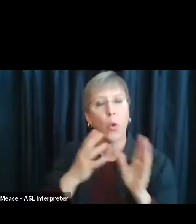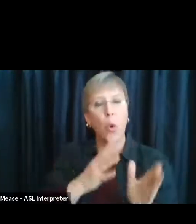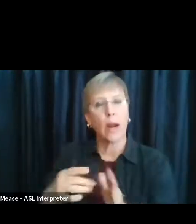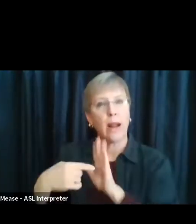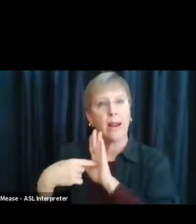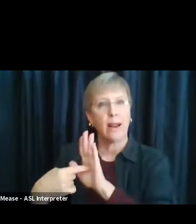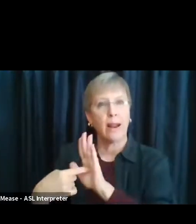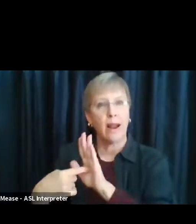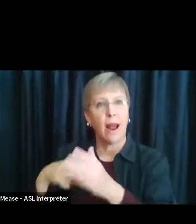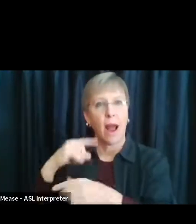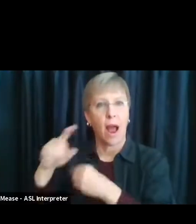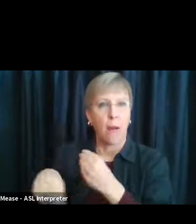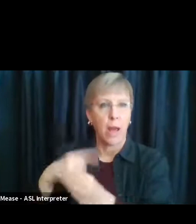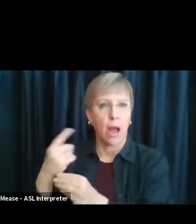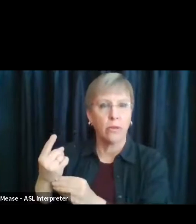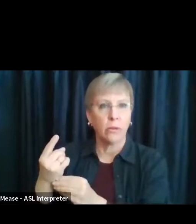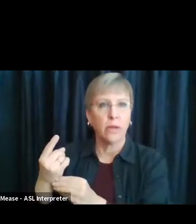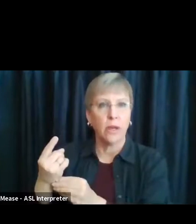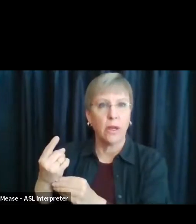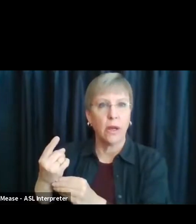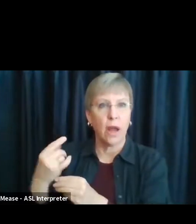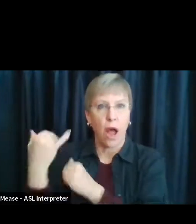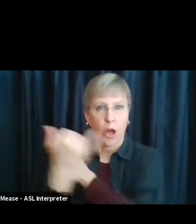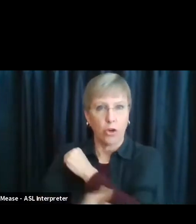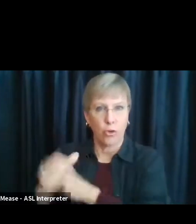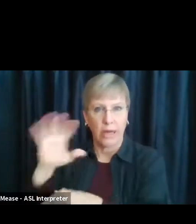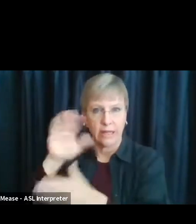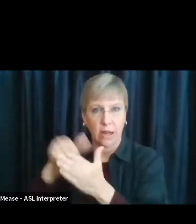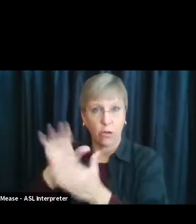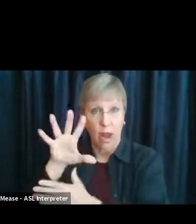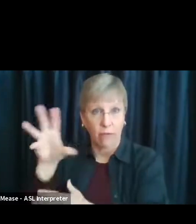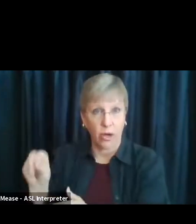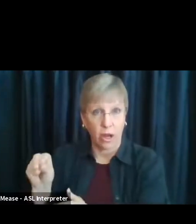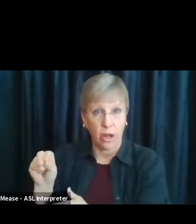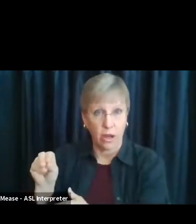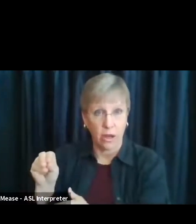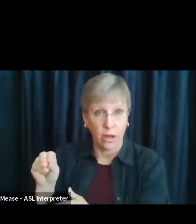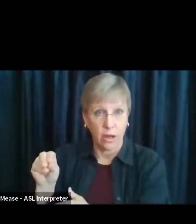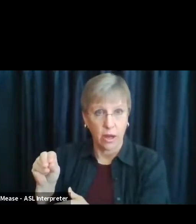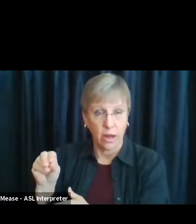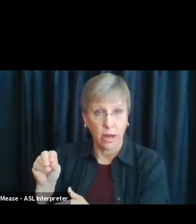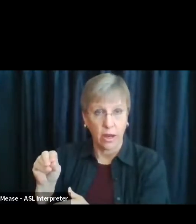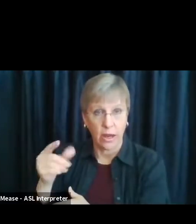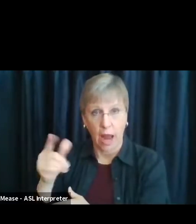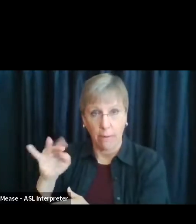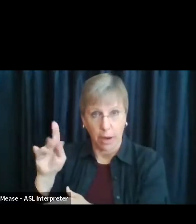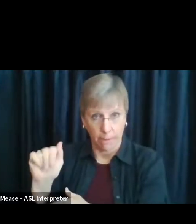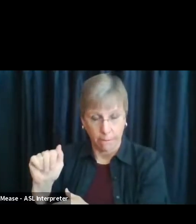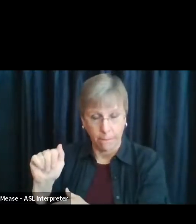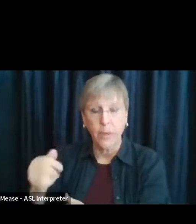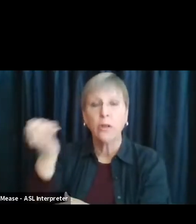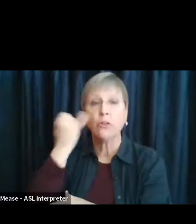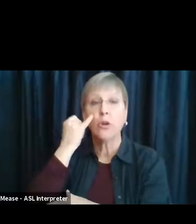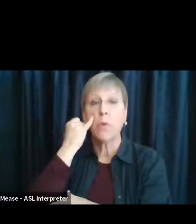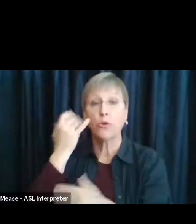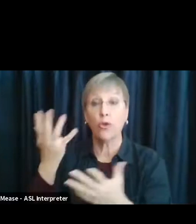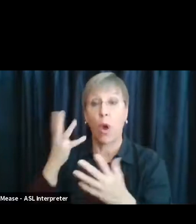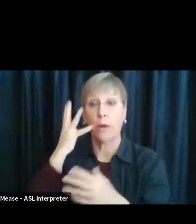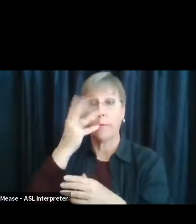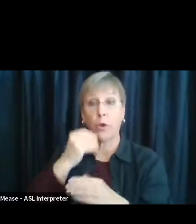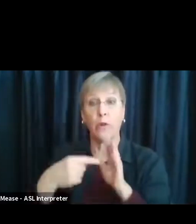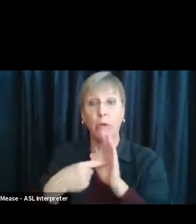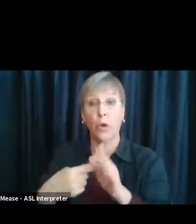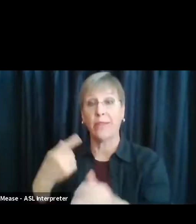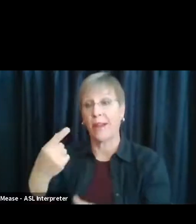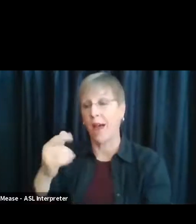Gabon, which is a country in Central Africa. If you want to organize a beautiful exhibition with